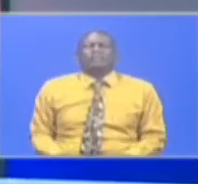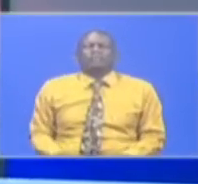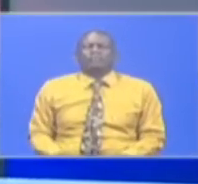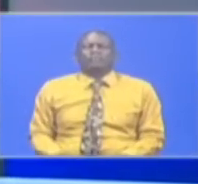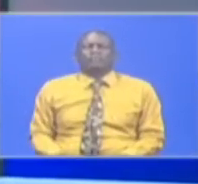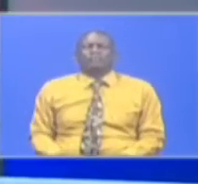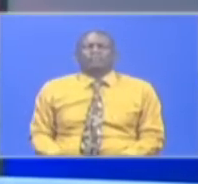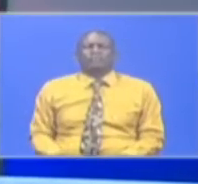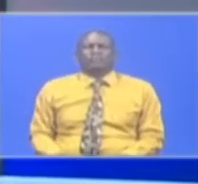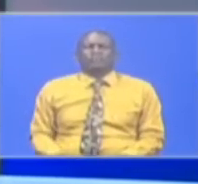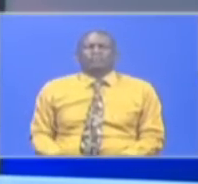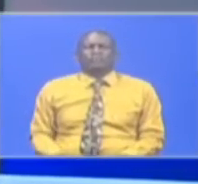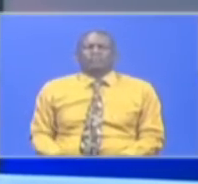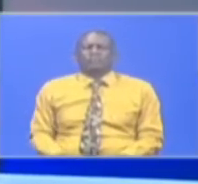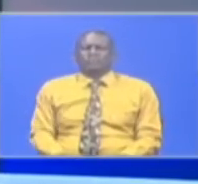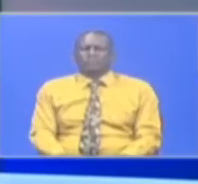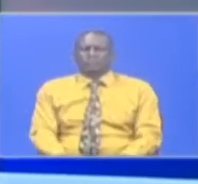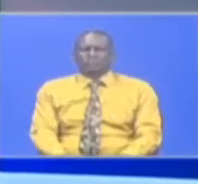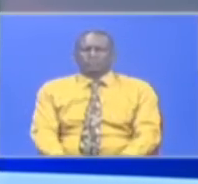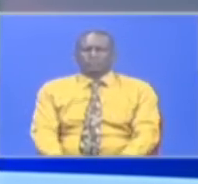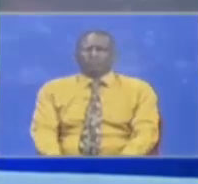by. Don't go far.